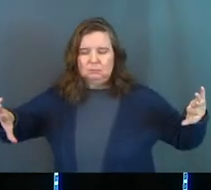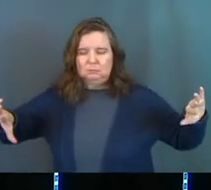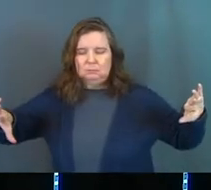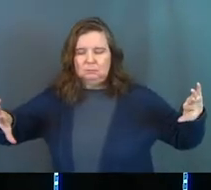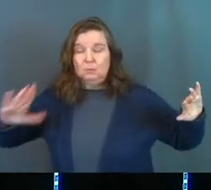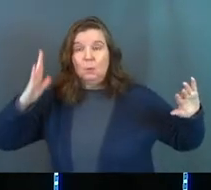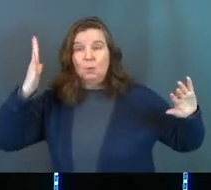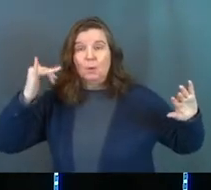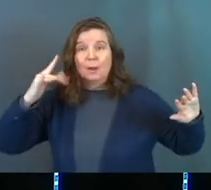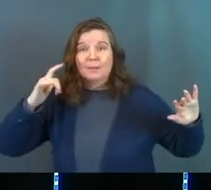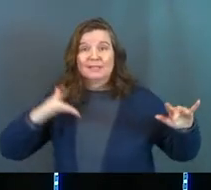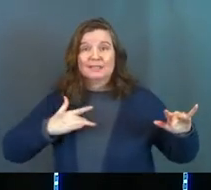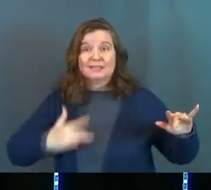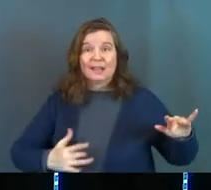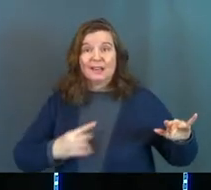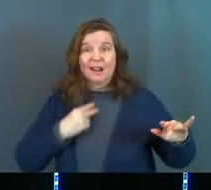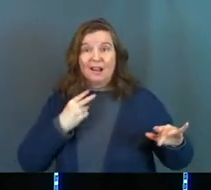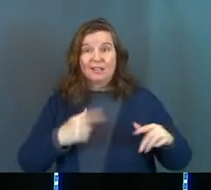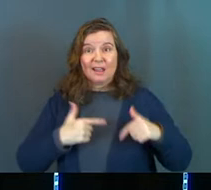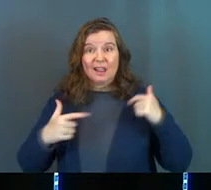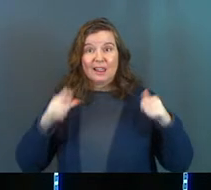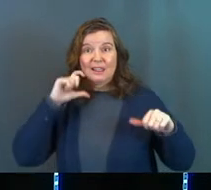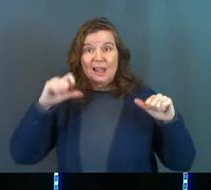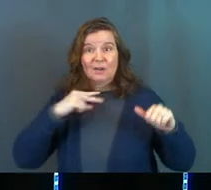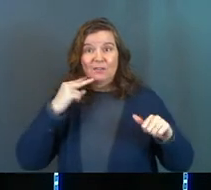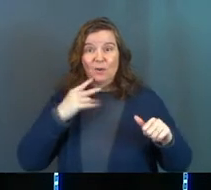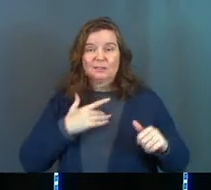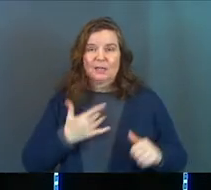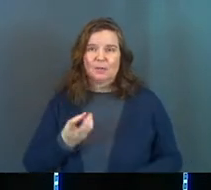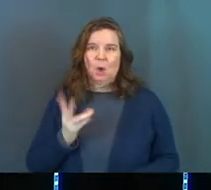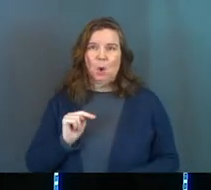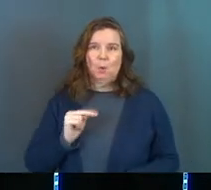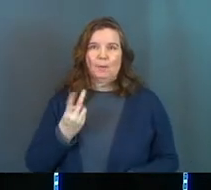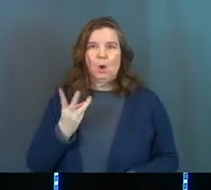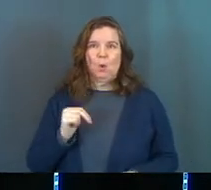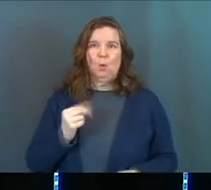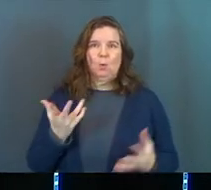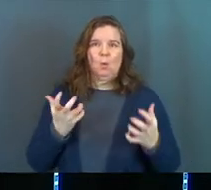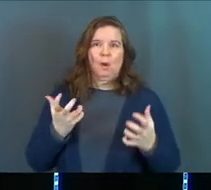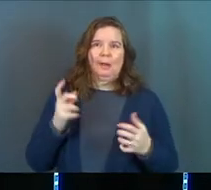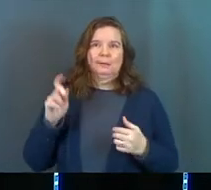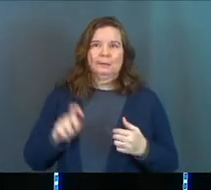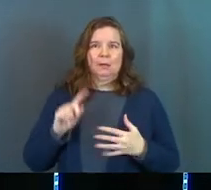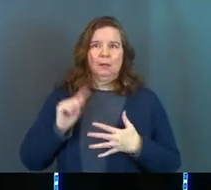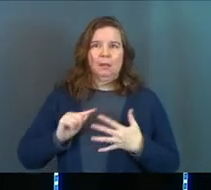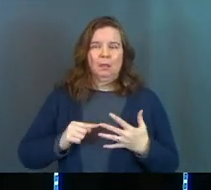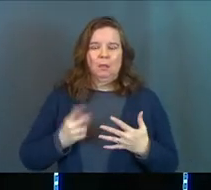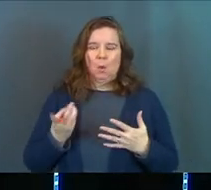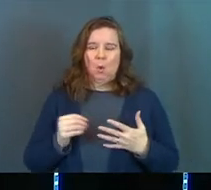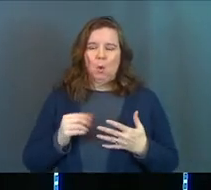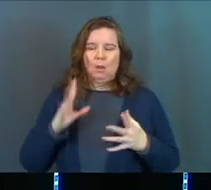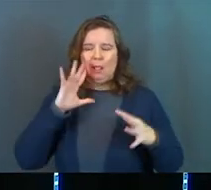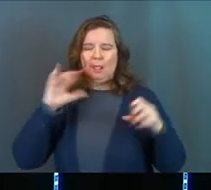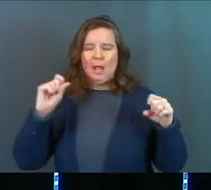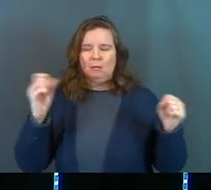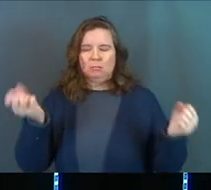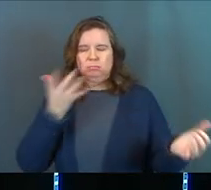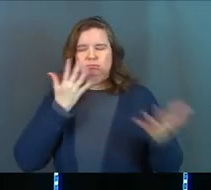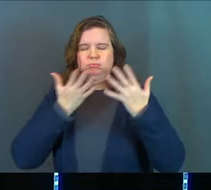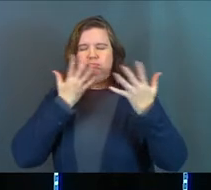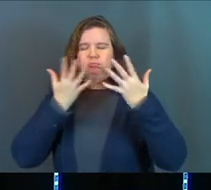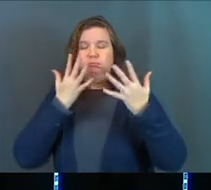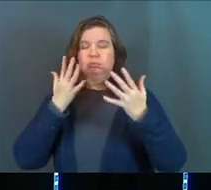the loudest voice is our own voice. It's our own agenda. It's what we're bringing. And he's trying to get us